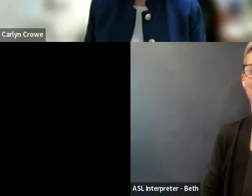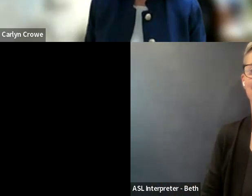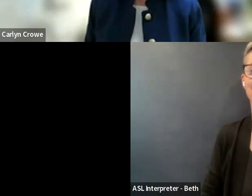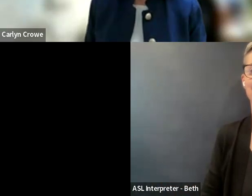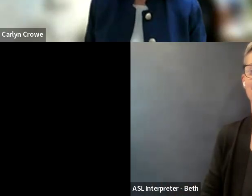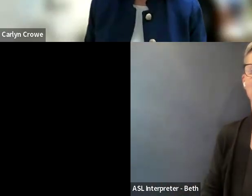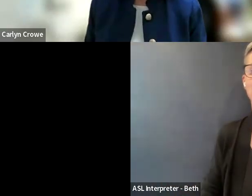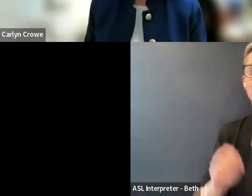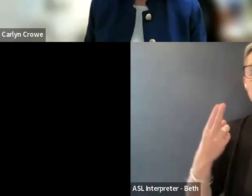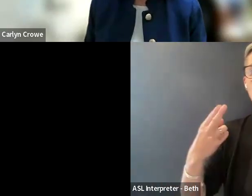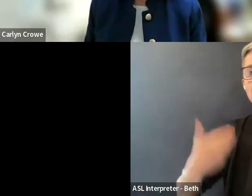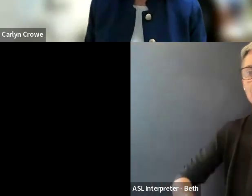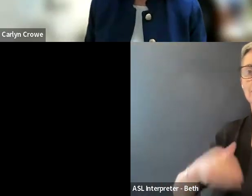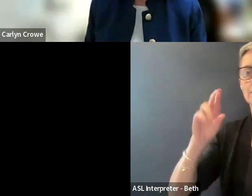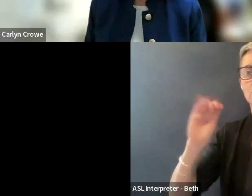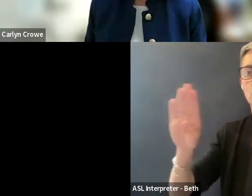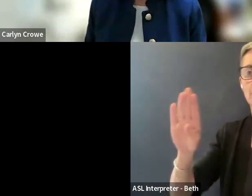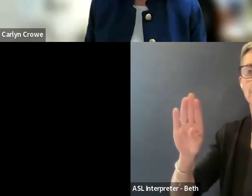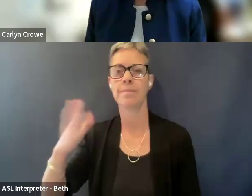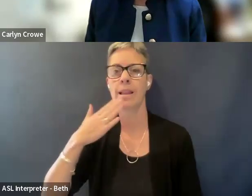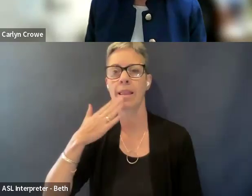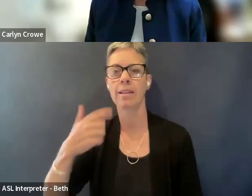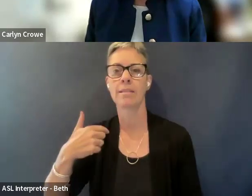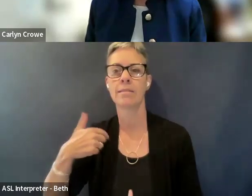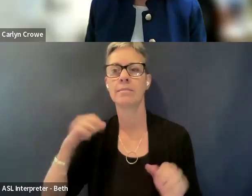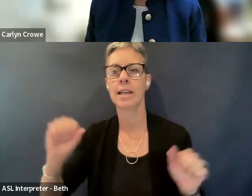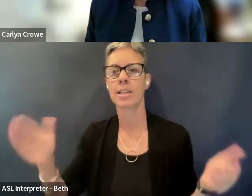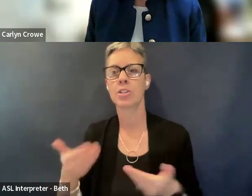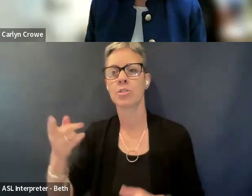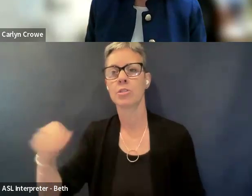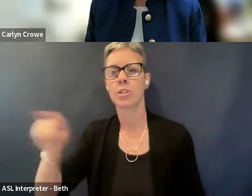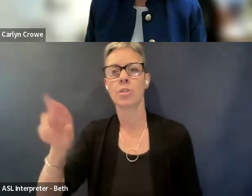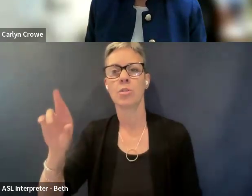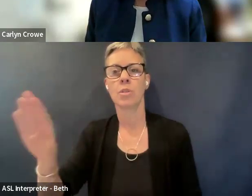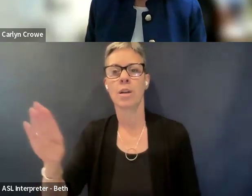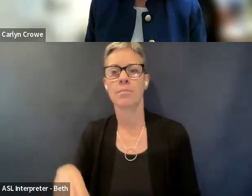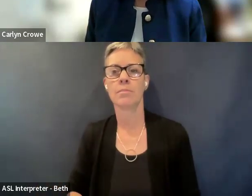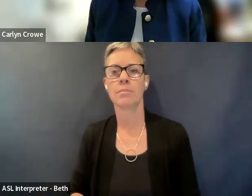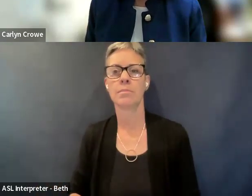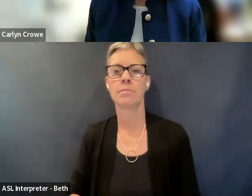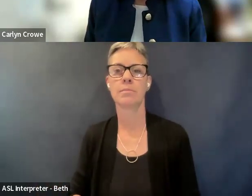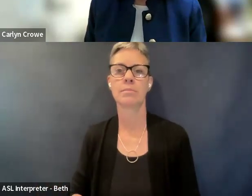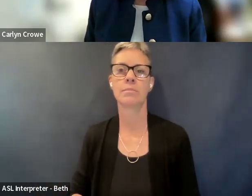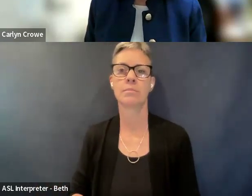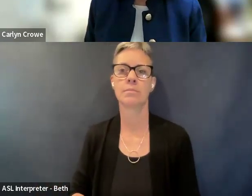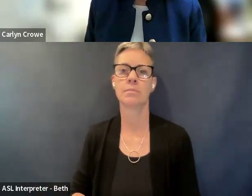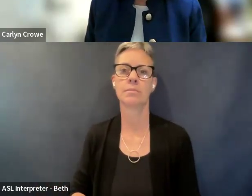Oh yeah, thank you. So I think I'm back on. I can introduce you too, Rob. Okay, sounds great.